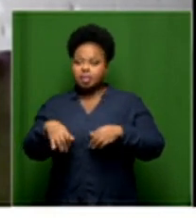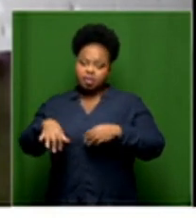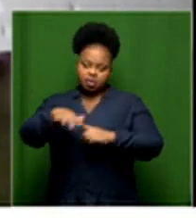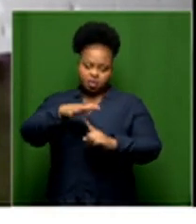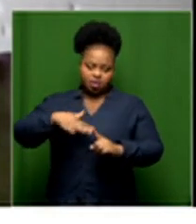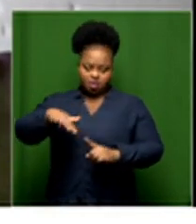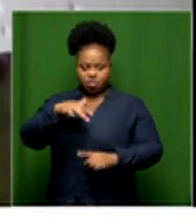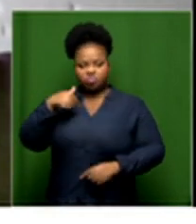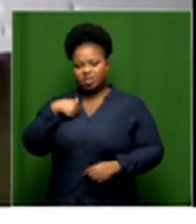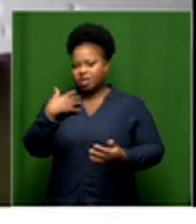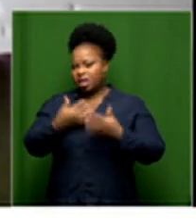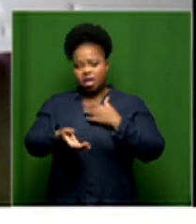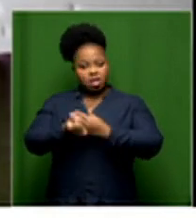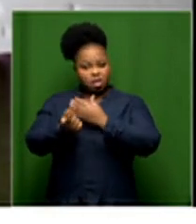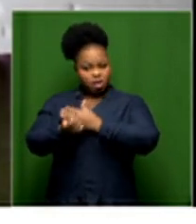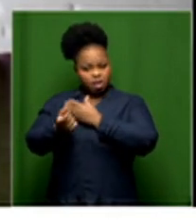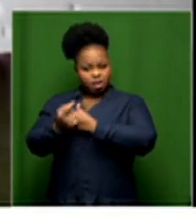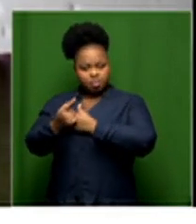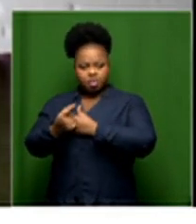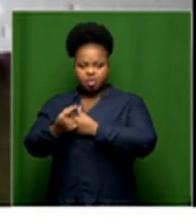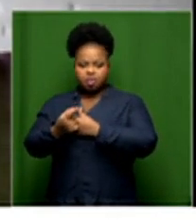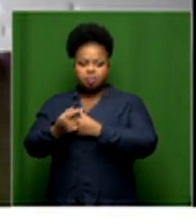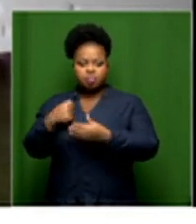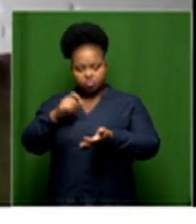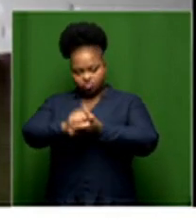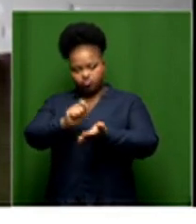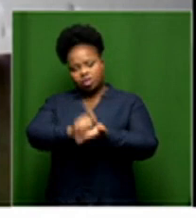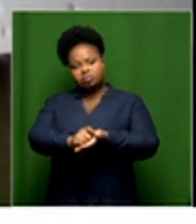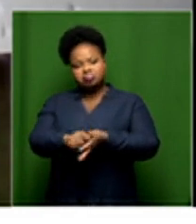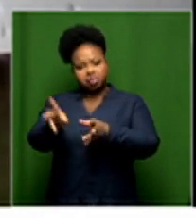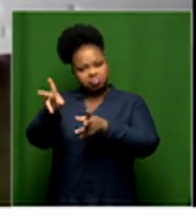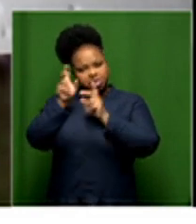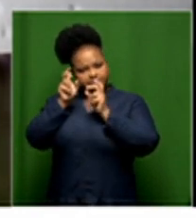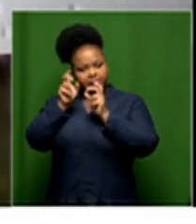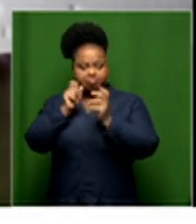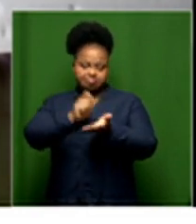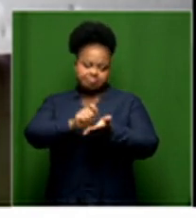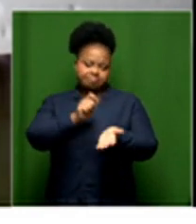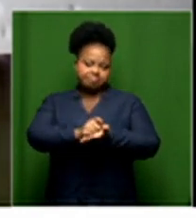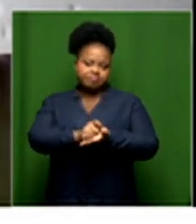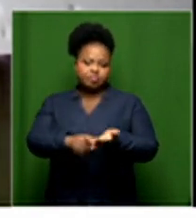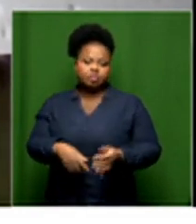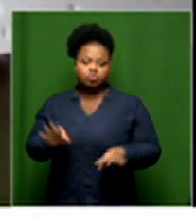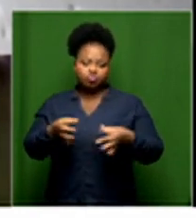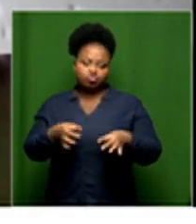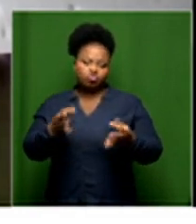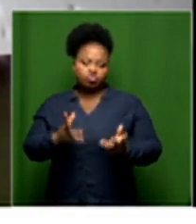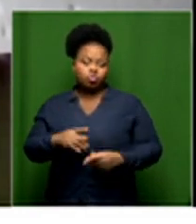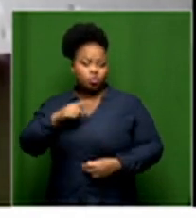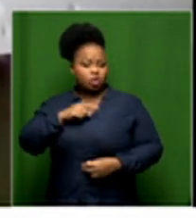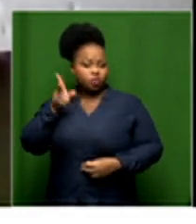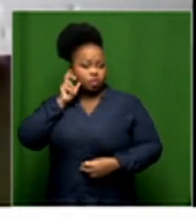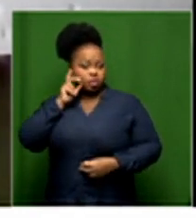me, every event that can take place before my eyes. So I'm inspired by a lot of things that are surrounding me, especially if you get to listen to